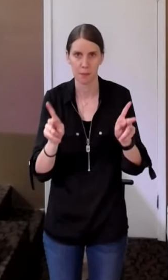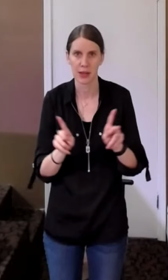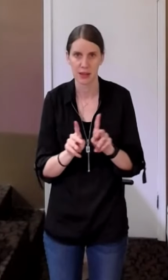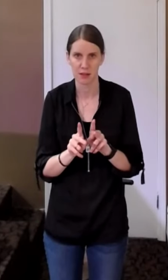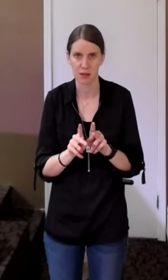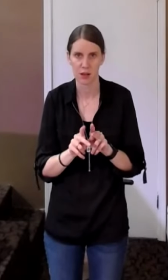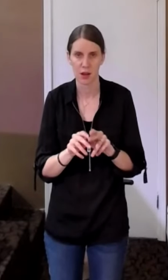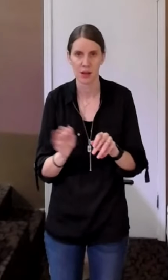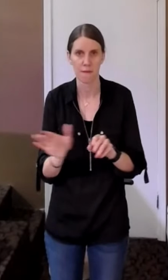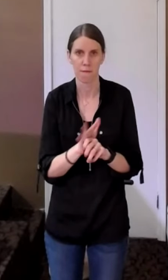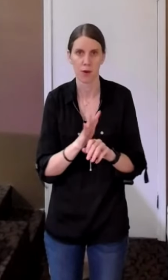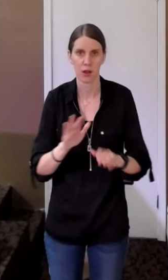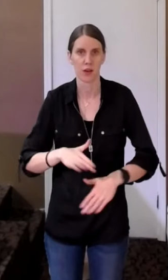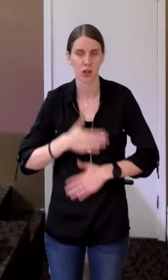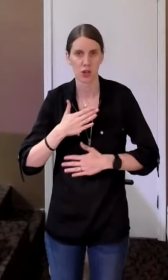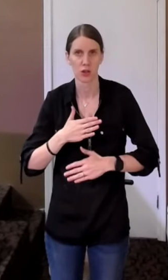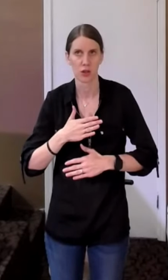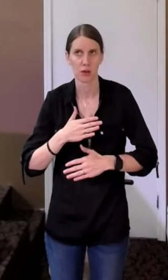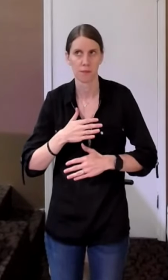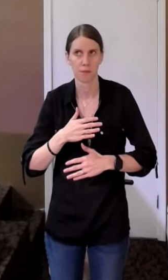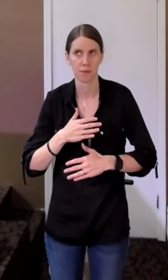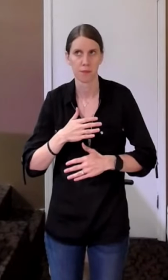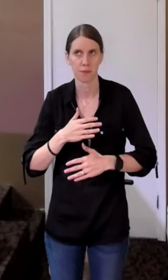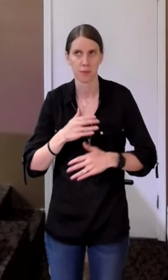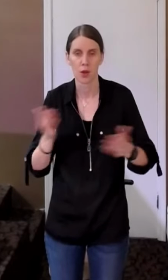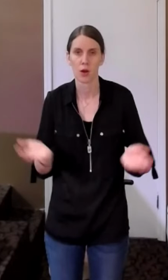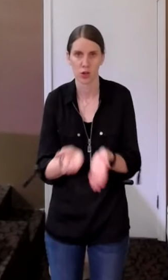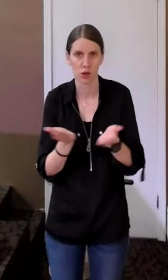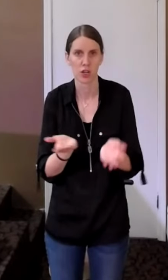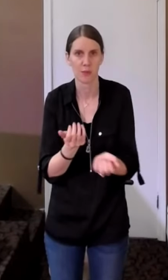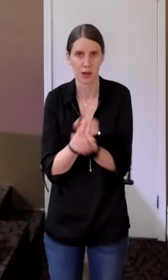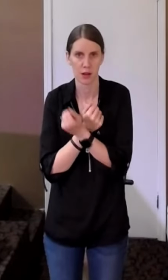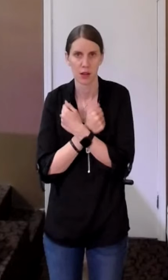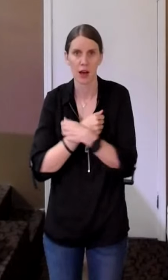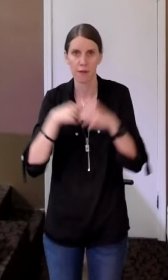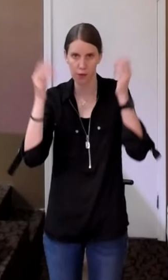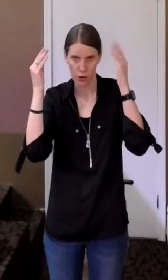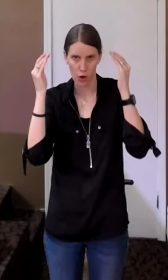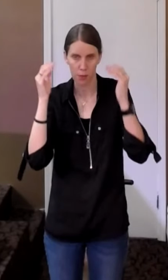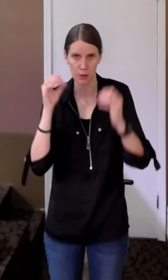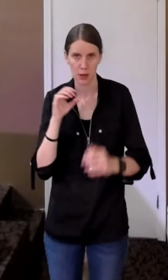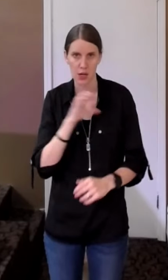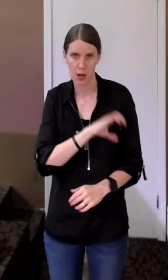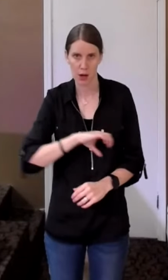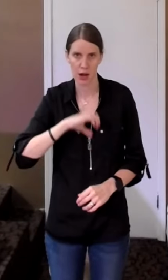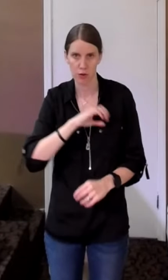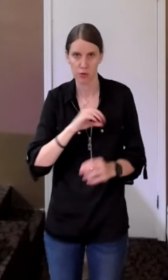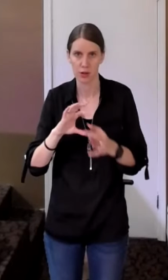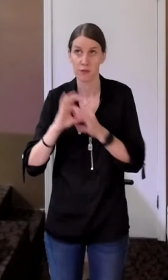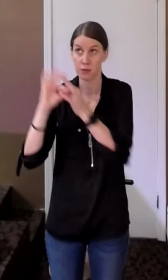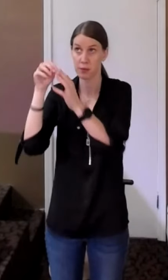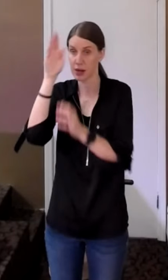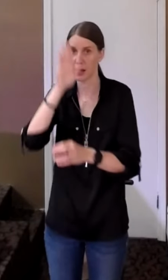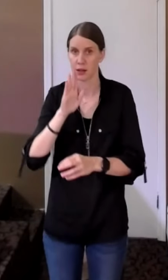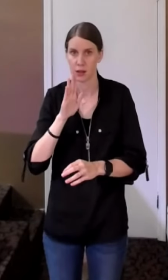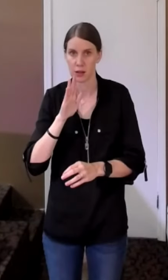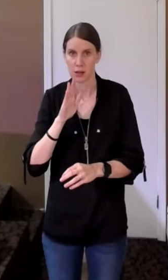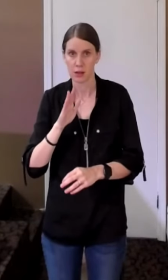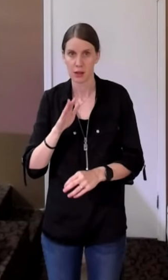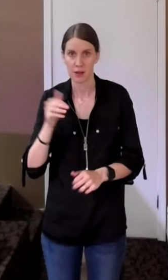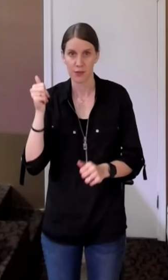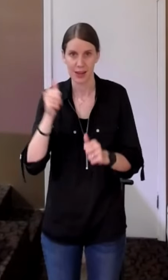of encouragement, one of hope, one of love, one of forgiveness. All of these attributes of the Lord Jesus Christ, they're not just for mothers, they're for